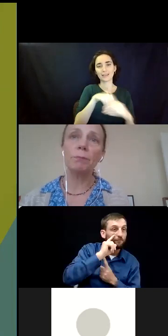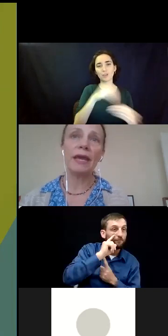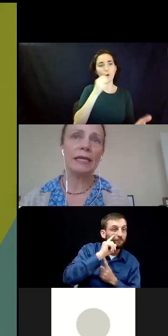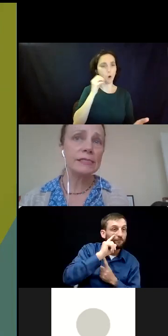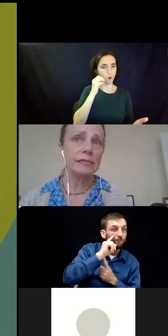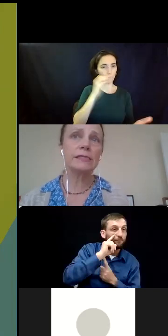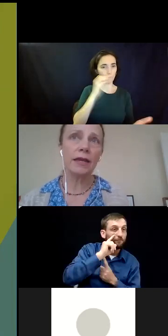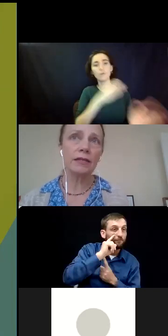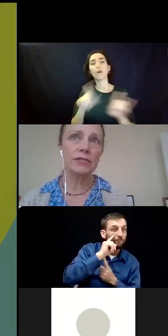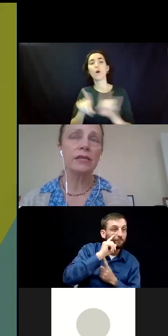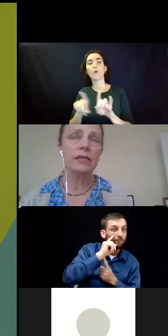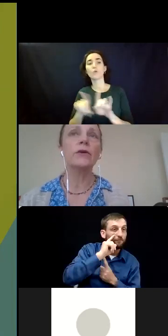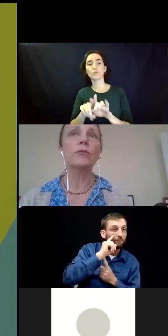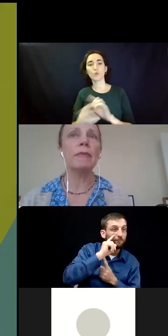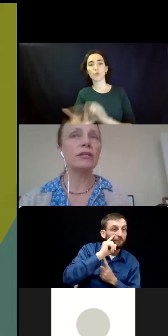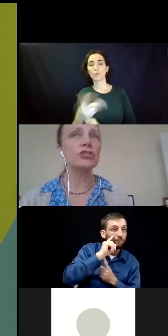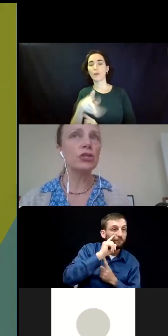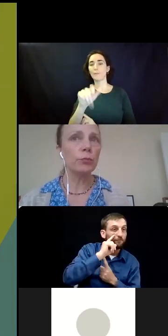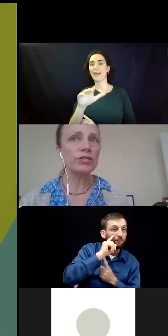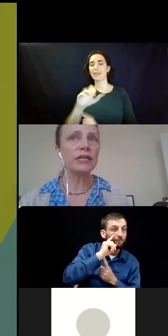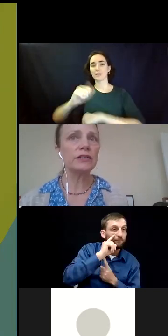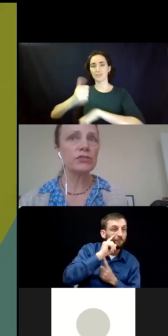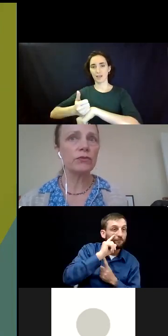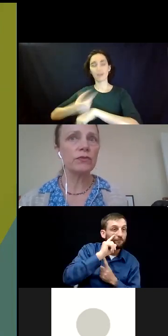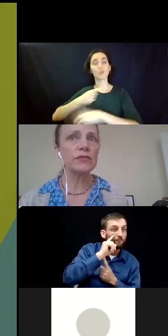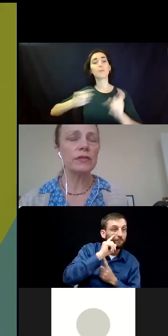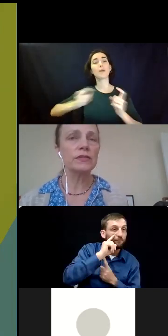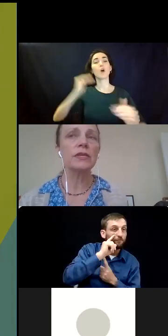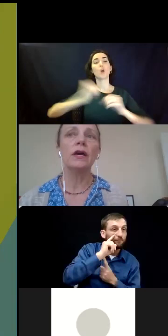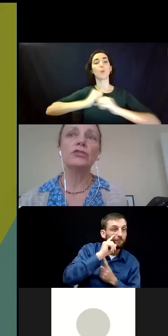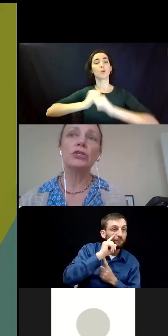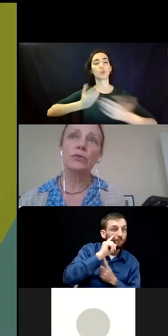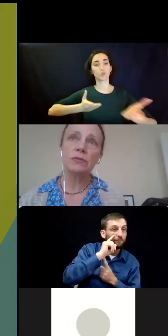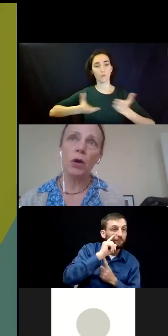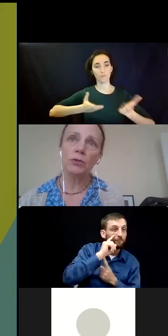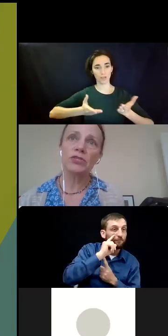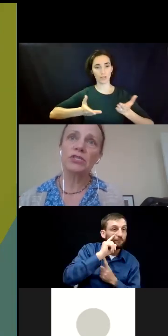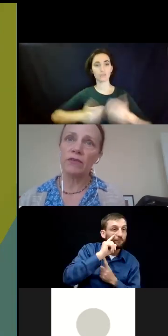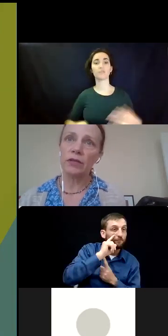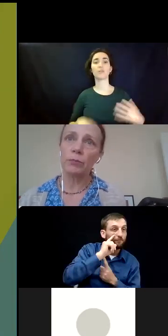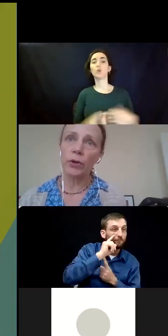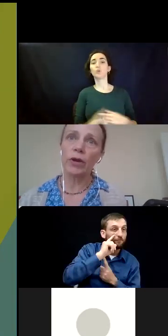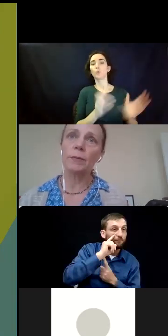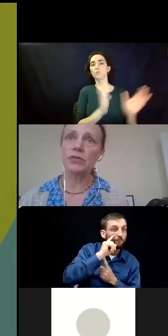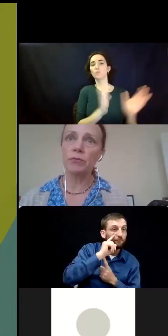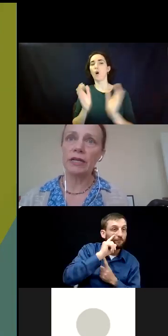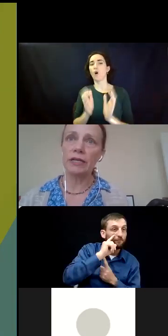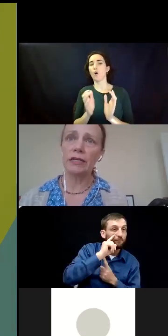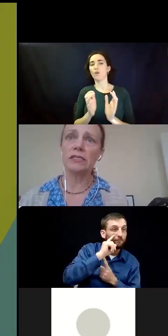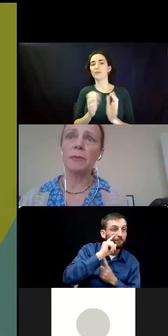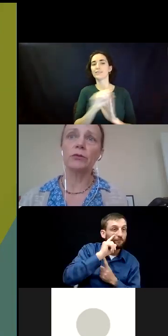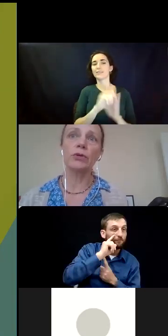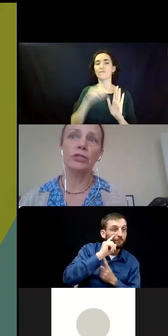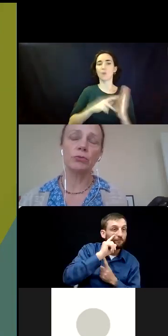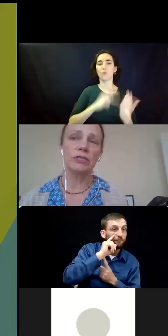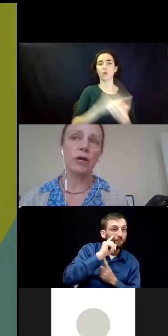have 3 PACE sites. We manage adult protective services, 2 smaller state-funded programs, the Traumatic Head